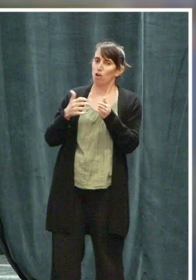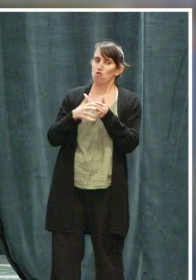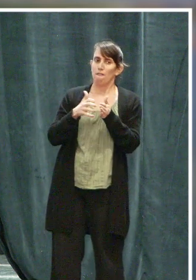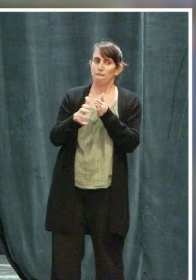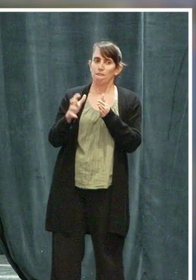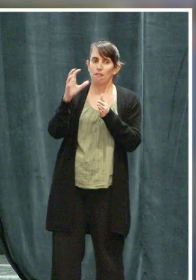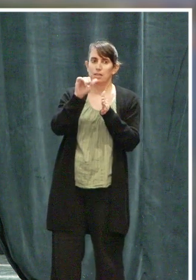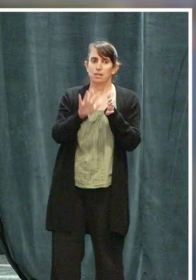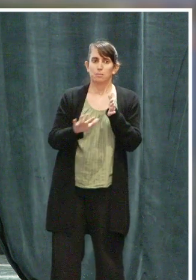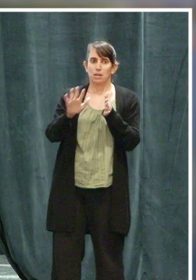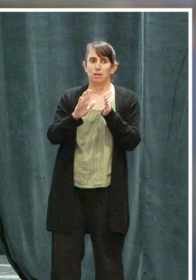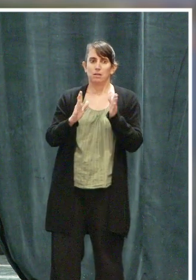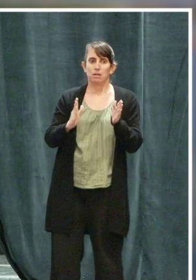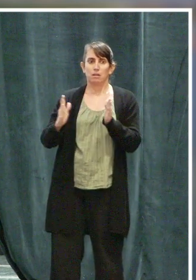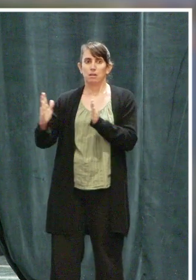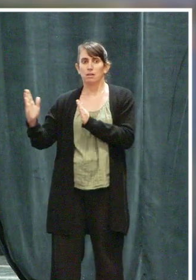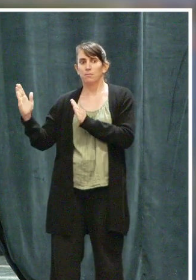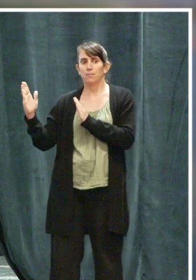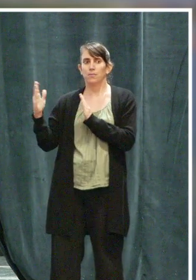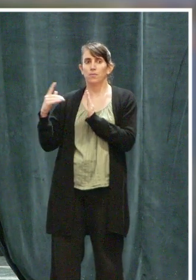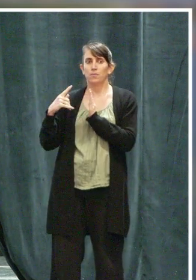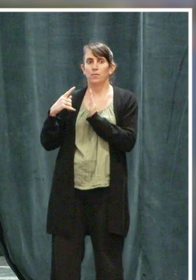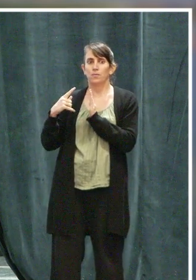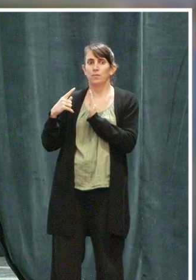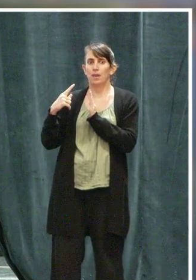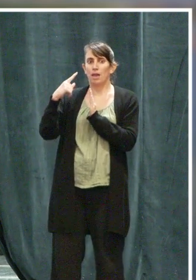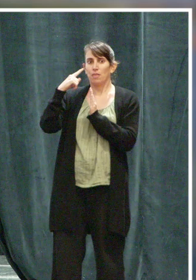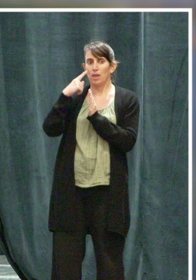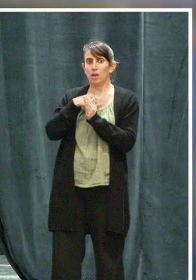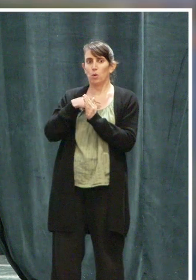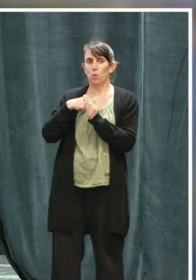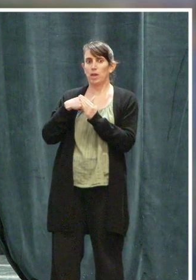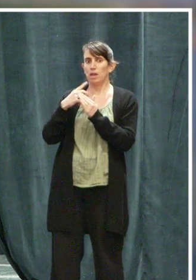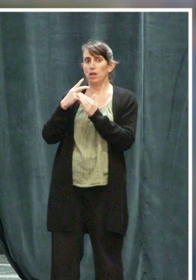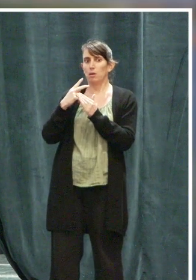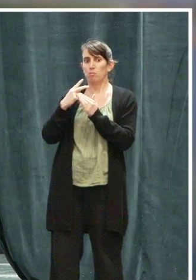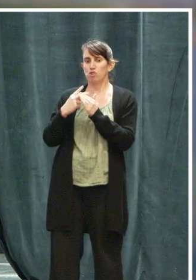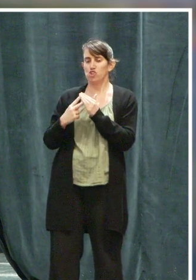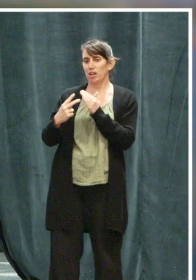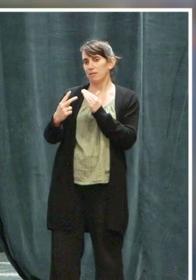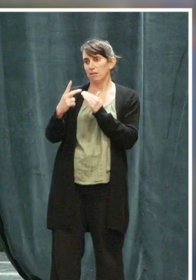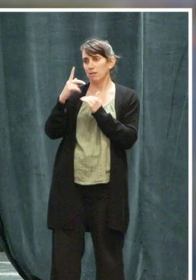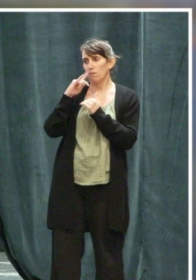rough. And what we had, I think, projected for that